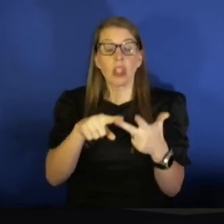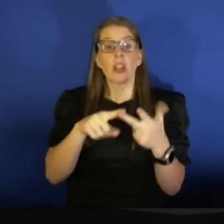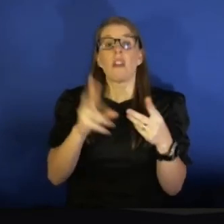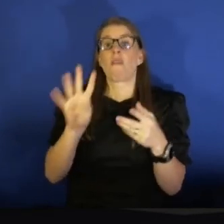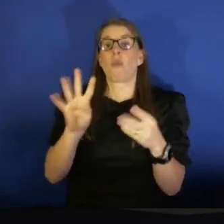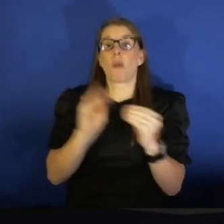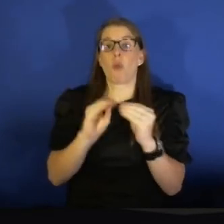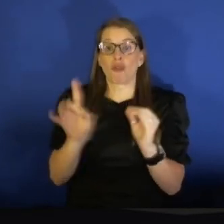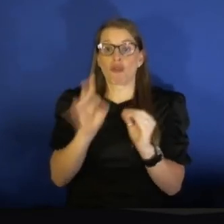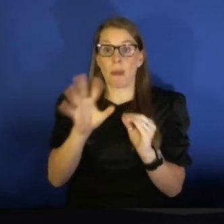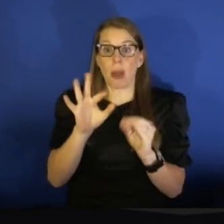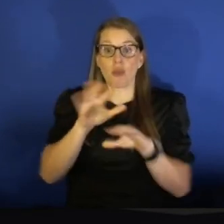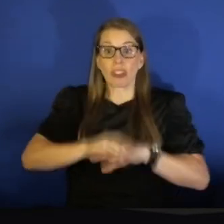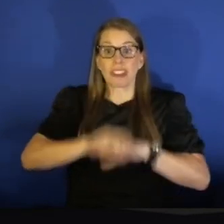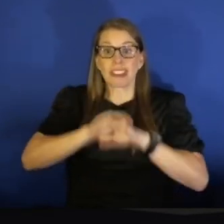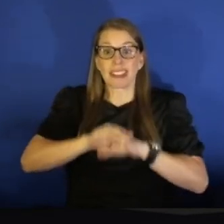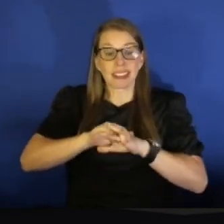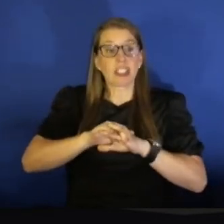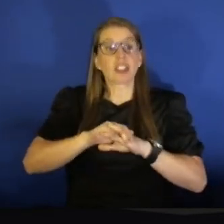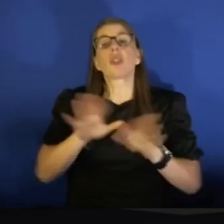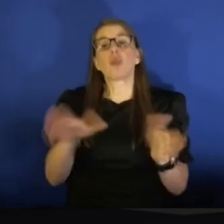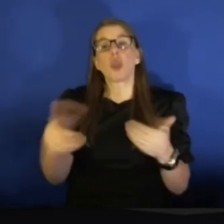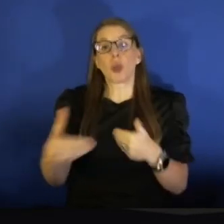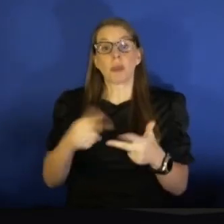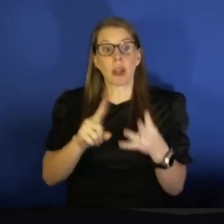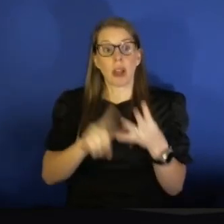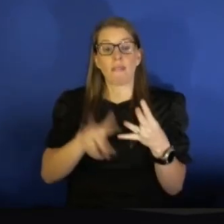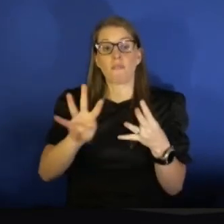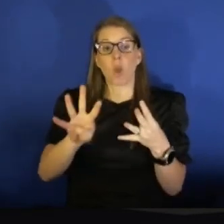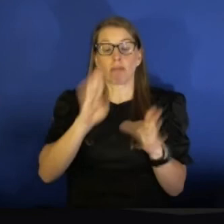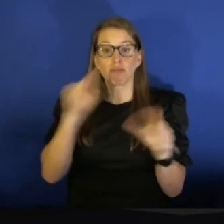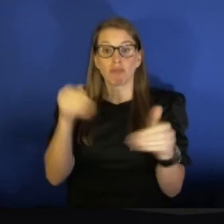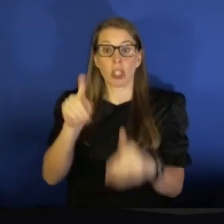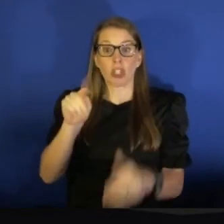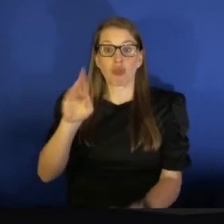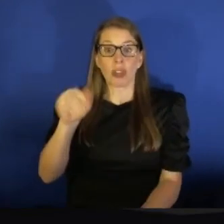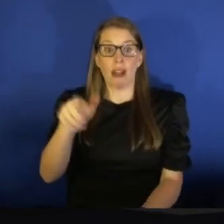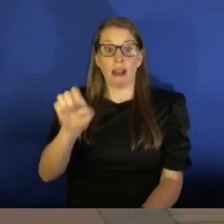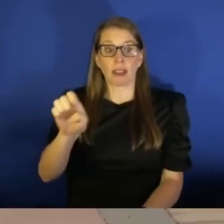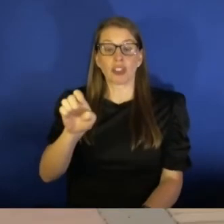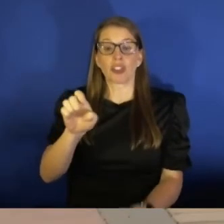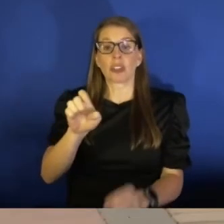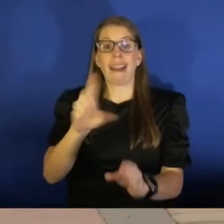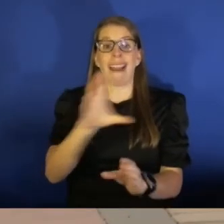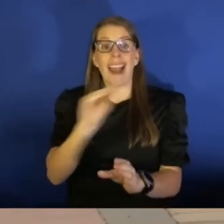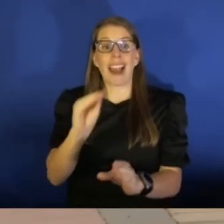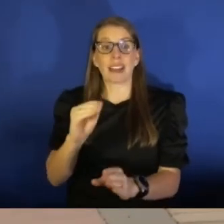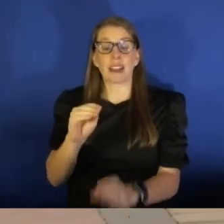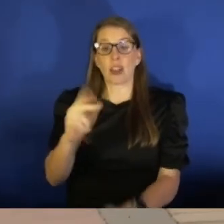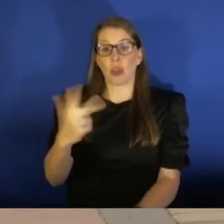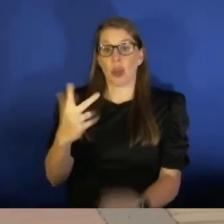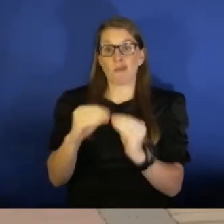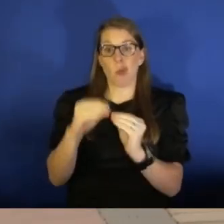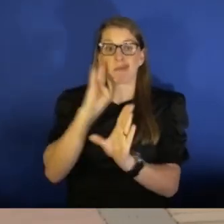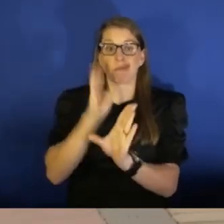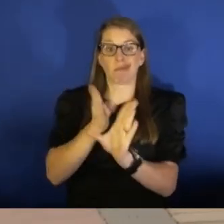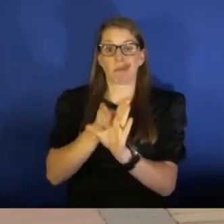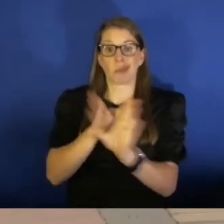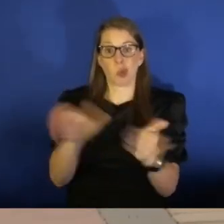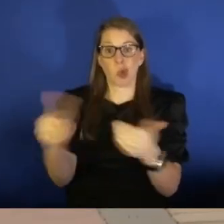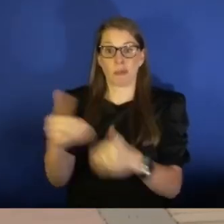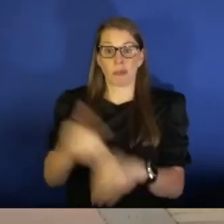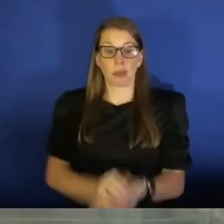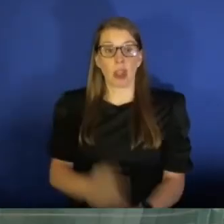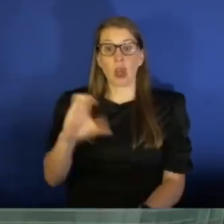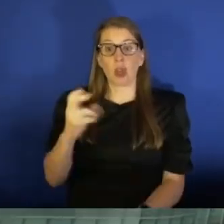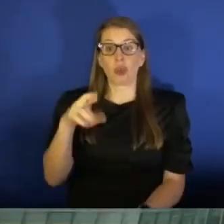rooms, 4 dedicated triage rooms, and 2 more psychiatric service rooms. Chief Operating Officer Chris Reuter also